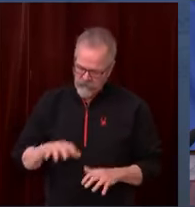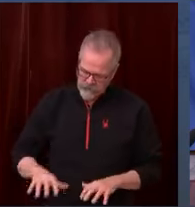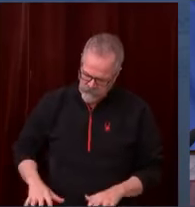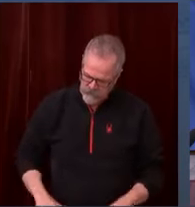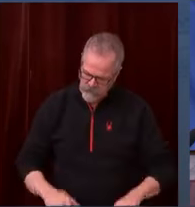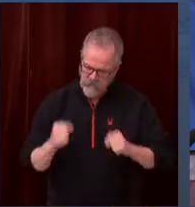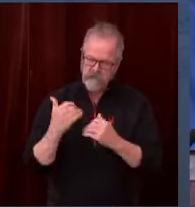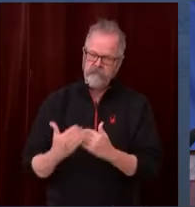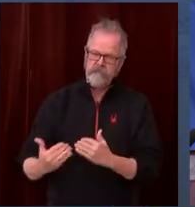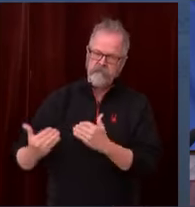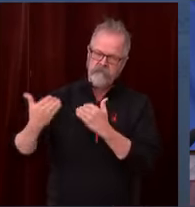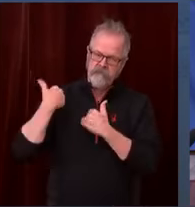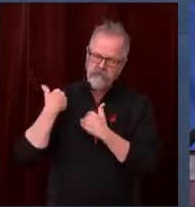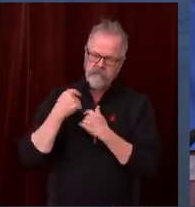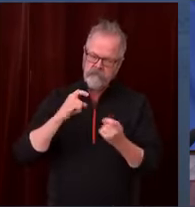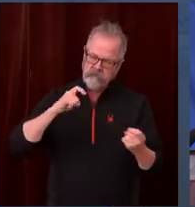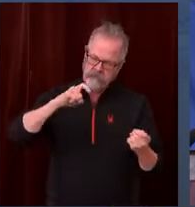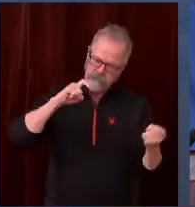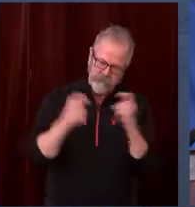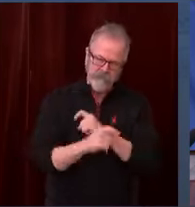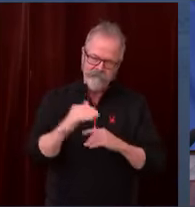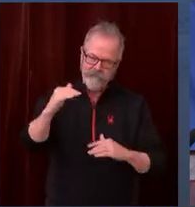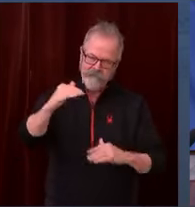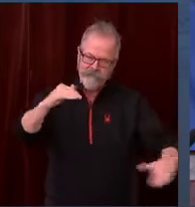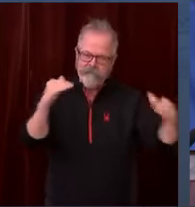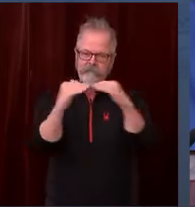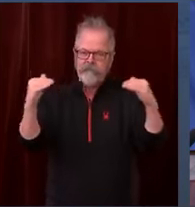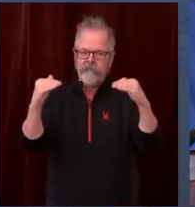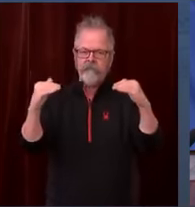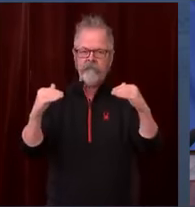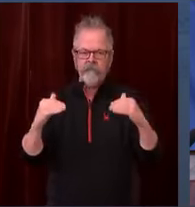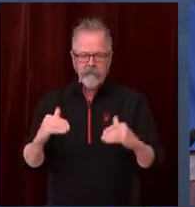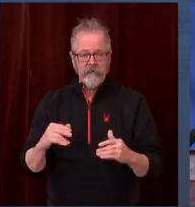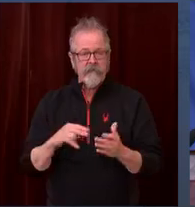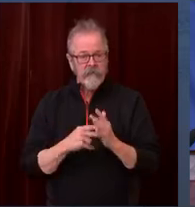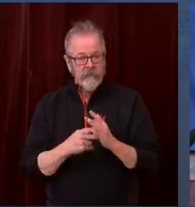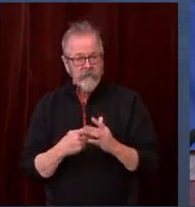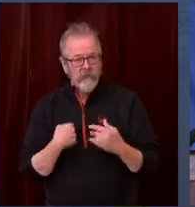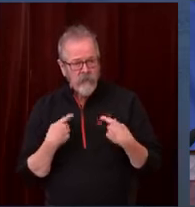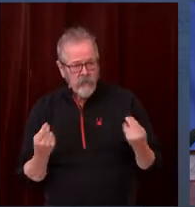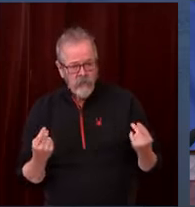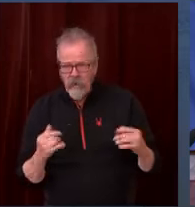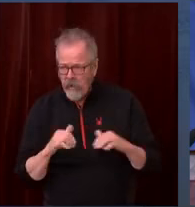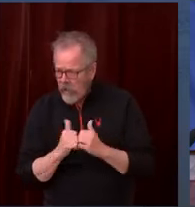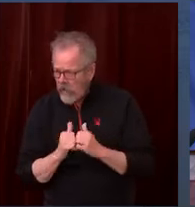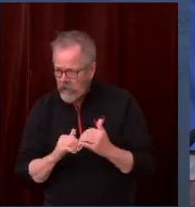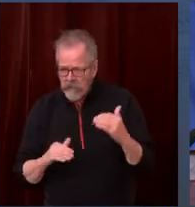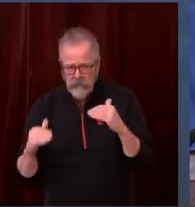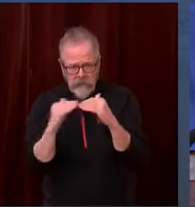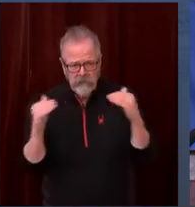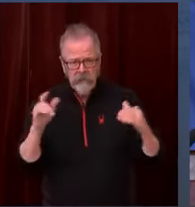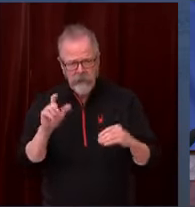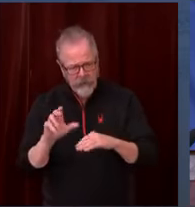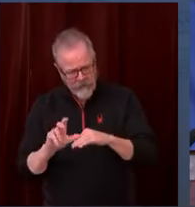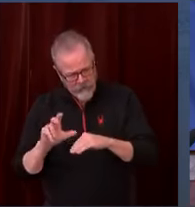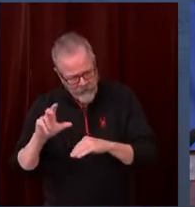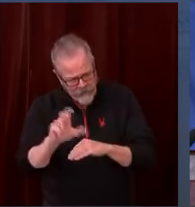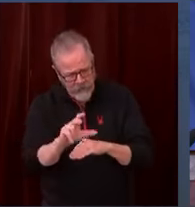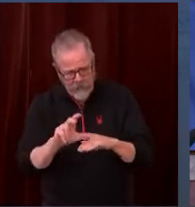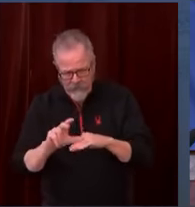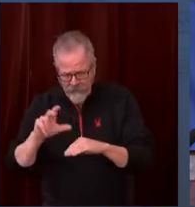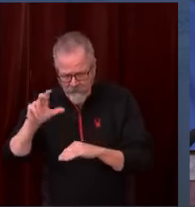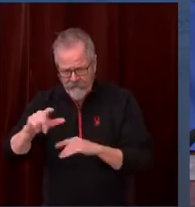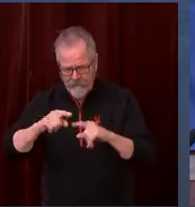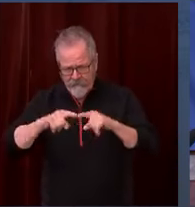committing to make investments to help all Washington communities thrive. especially communities of color that have been